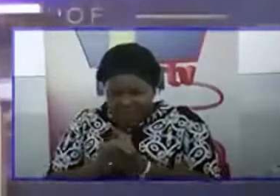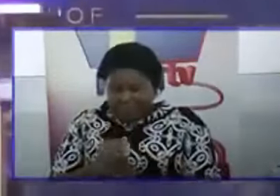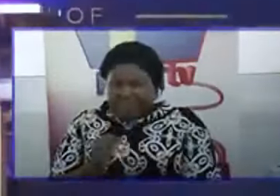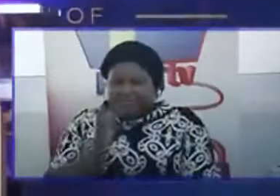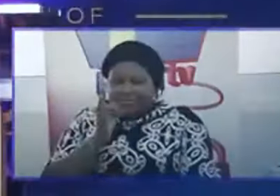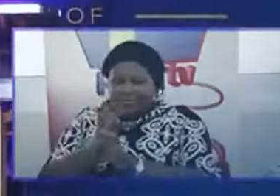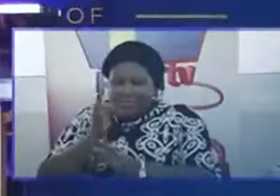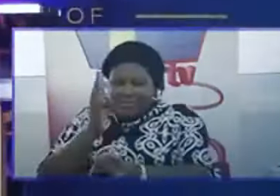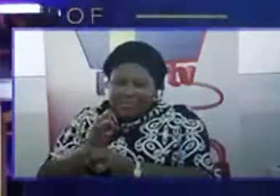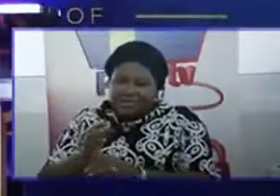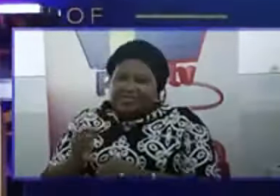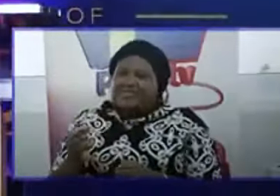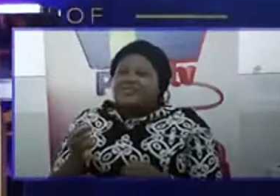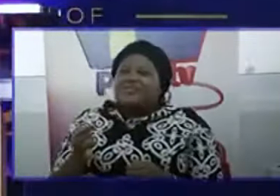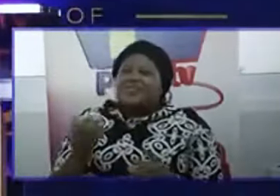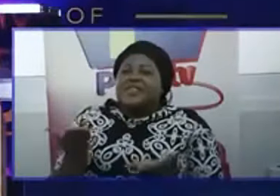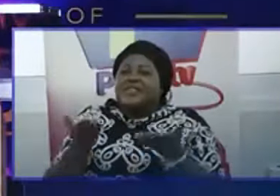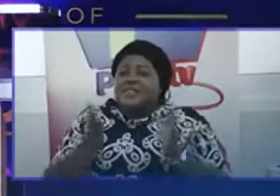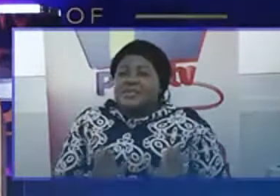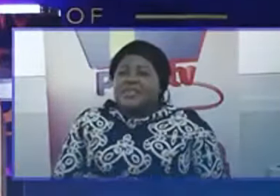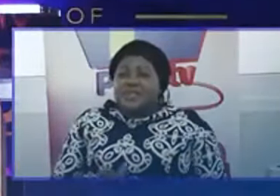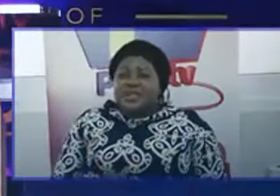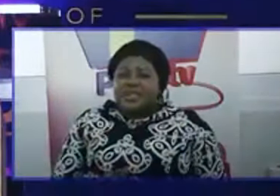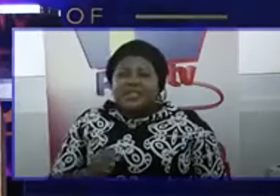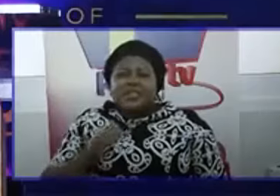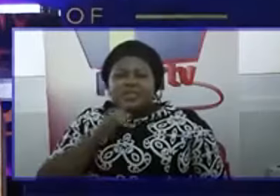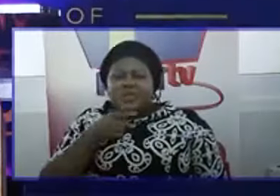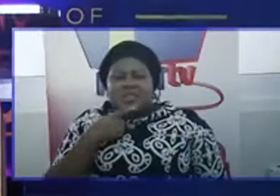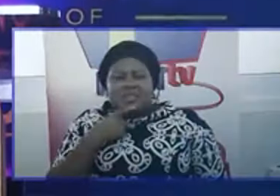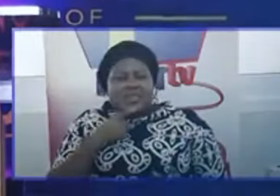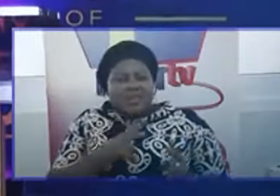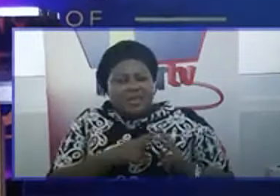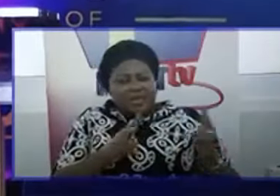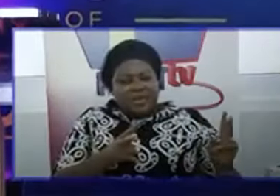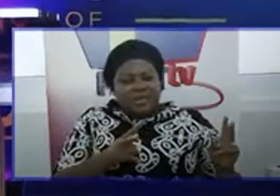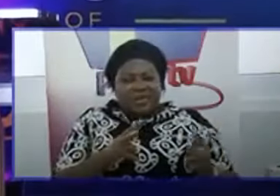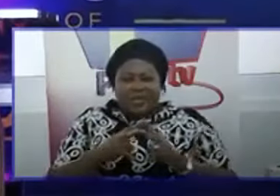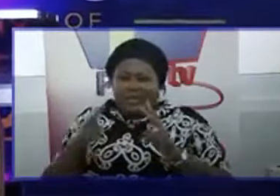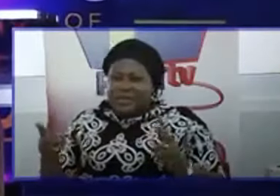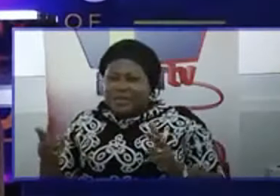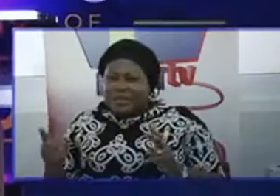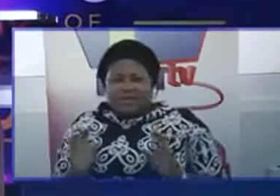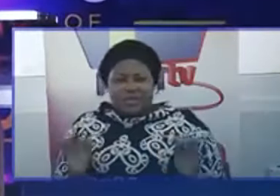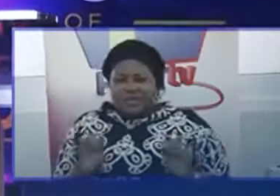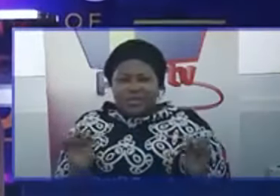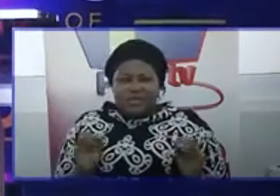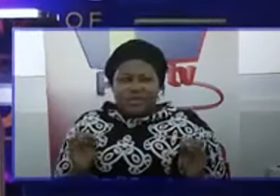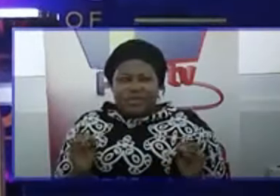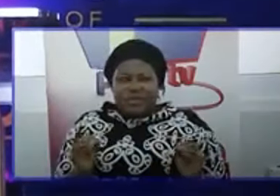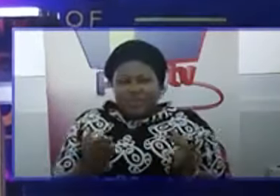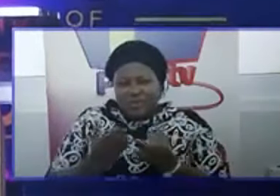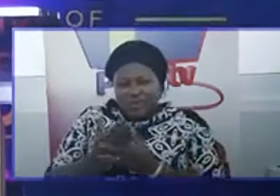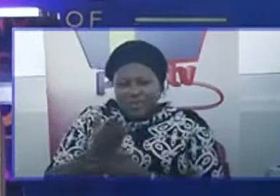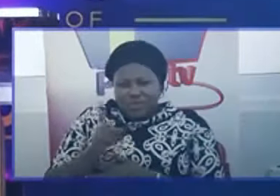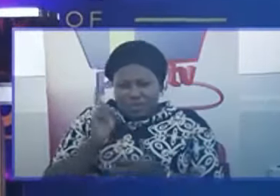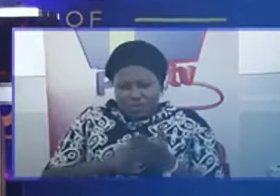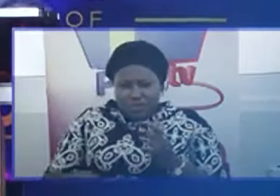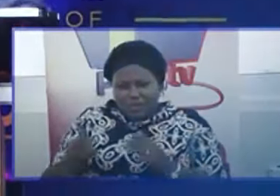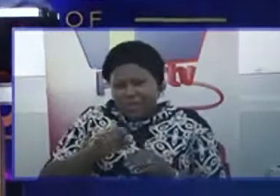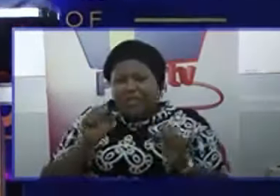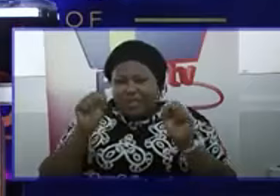faithful servant. There was nothing like very good, good, because it was according to the ability.